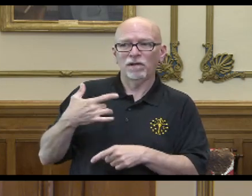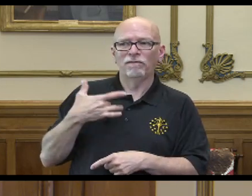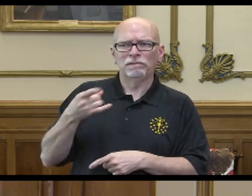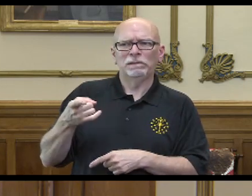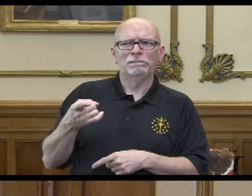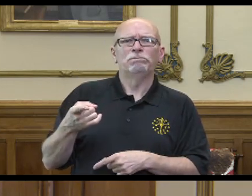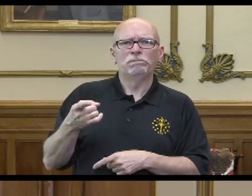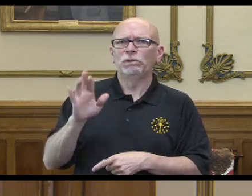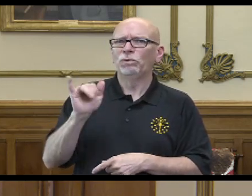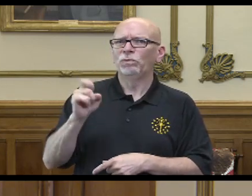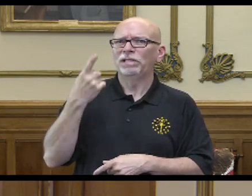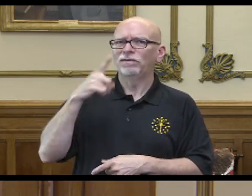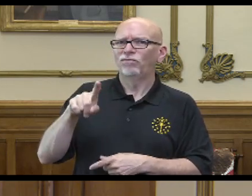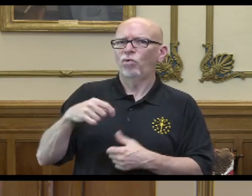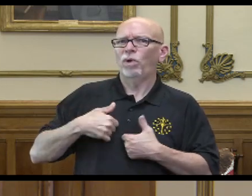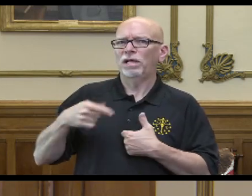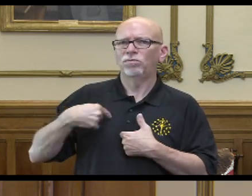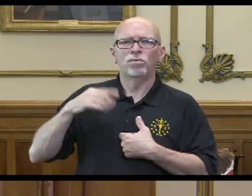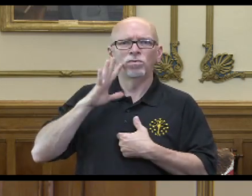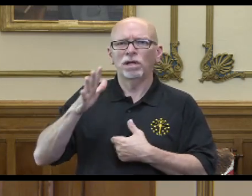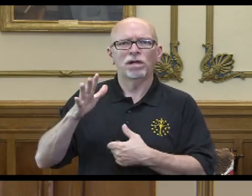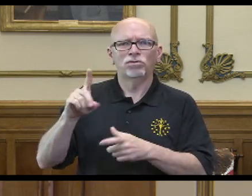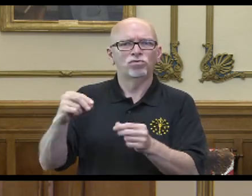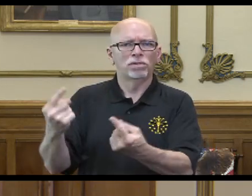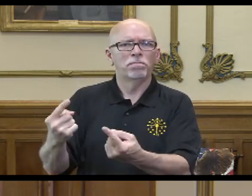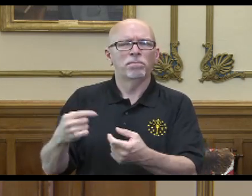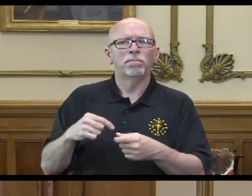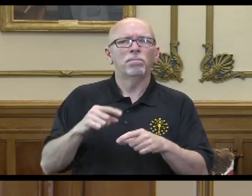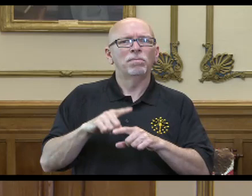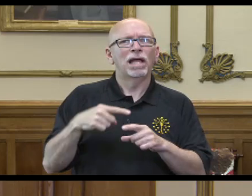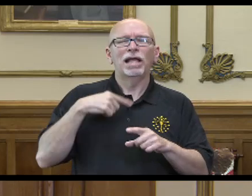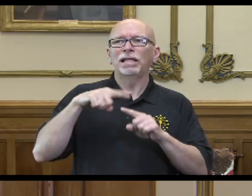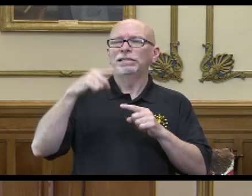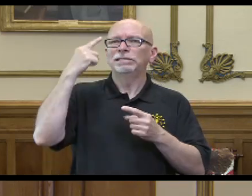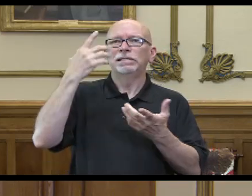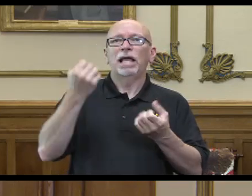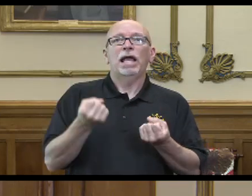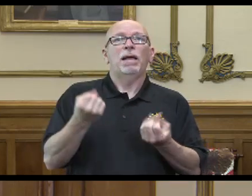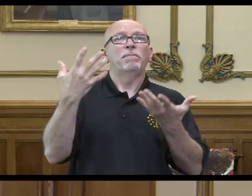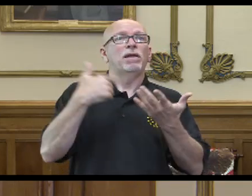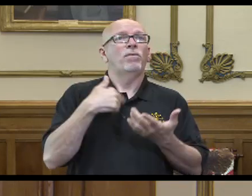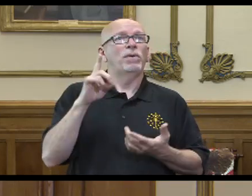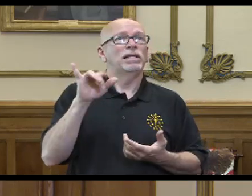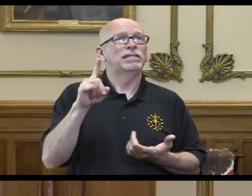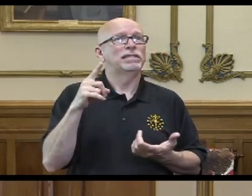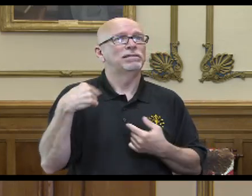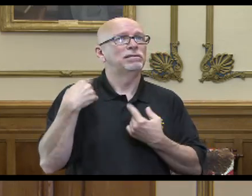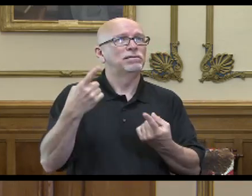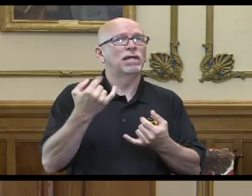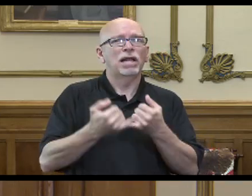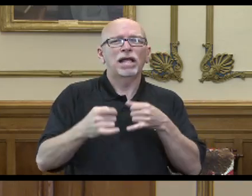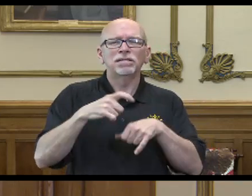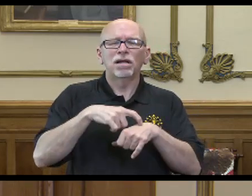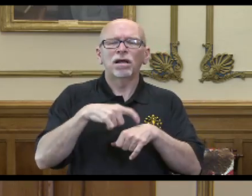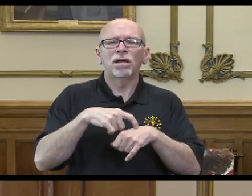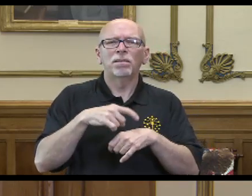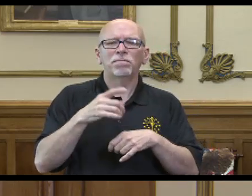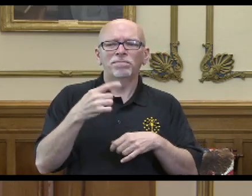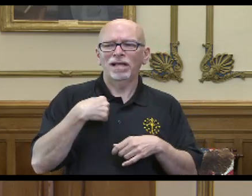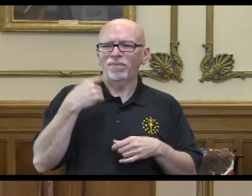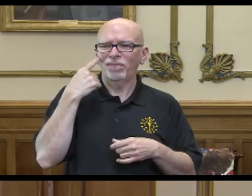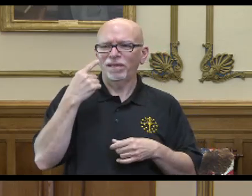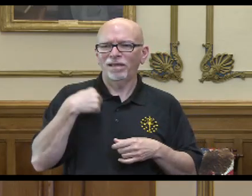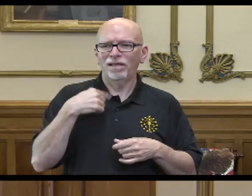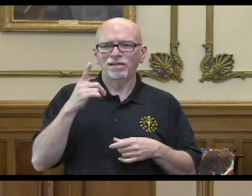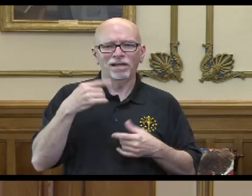the residents at risk, we will do those. I don't know off the top of my head right now how many we have. The last time I think I had